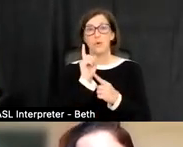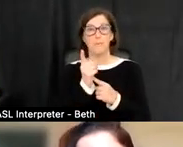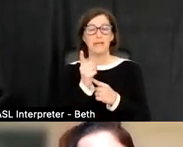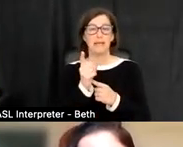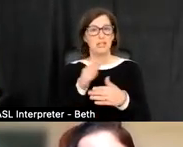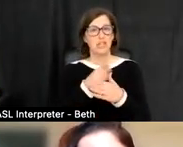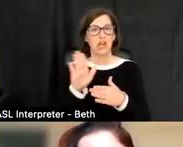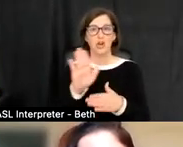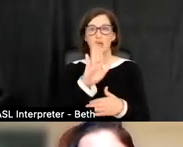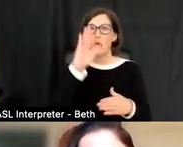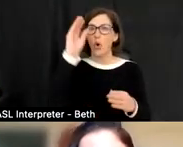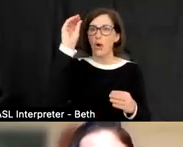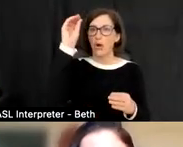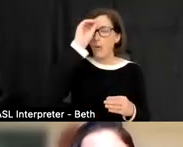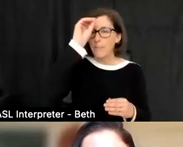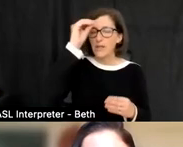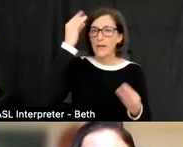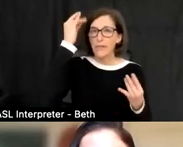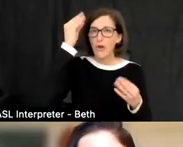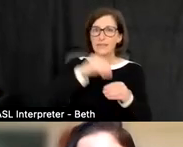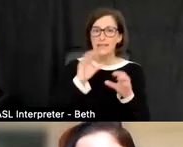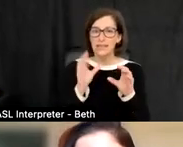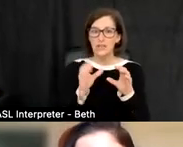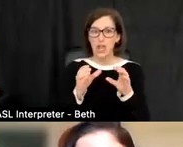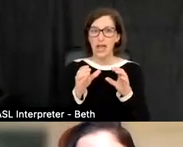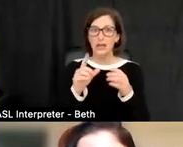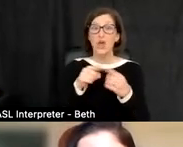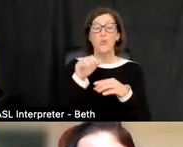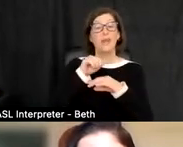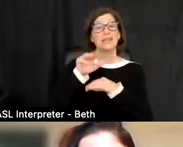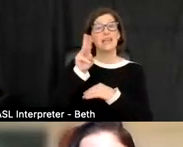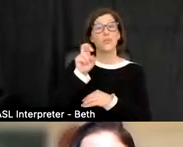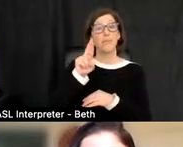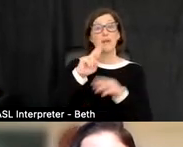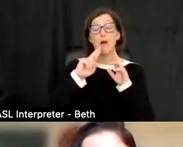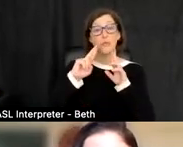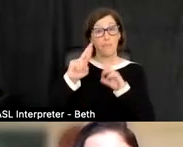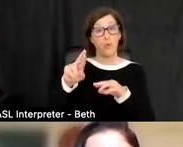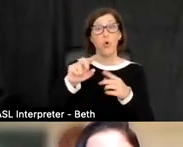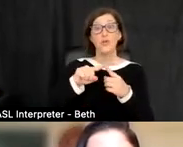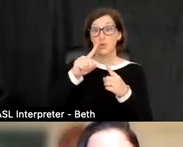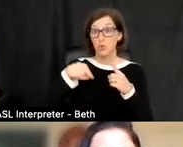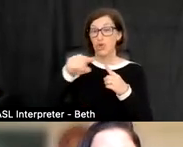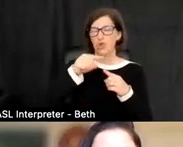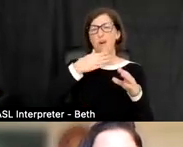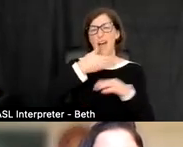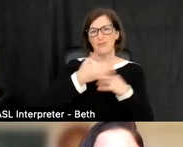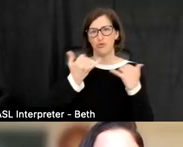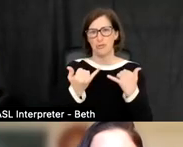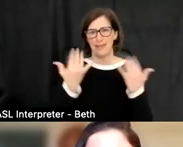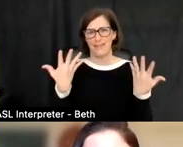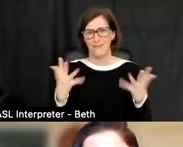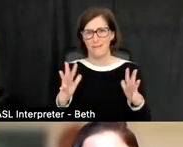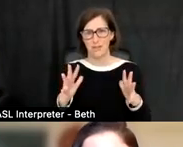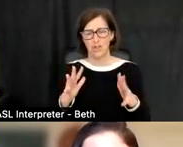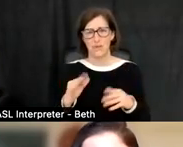share their thoughts in the chat. And when we send the webinar report around to all of you afterwards,